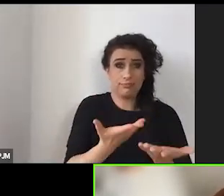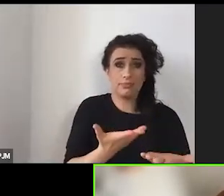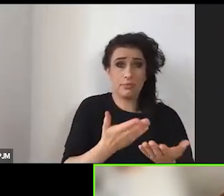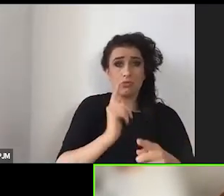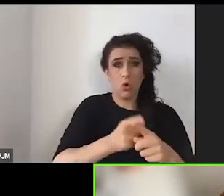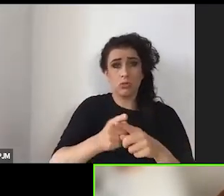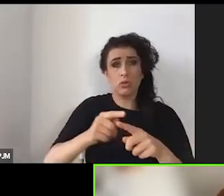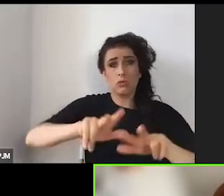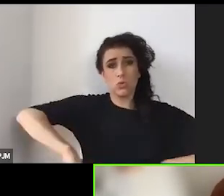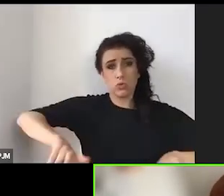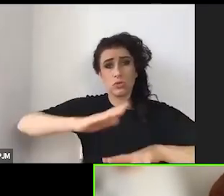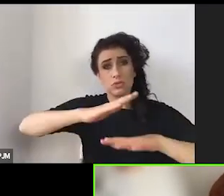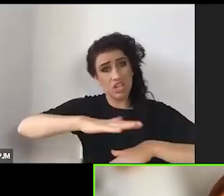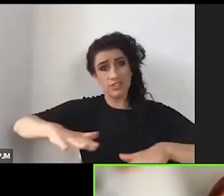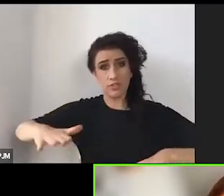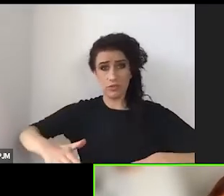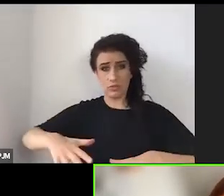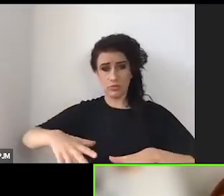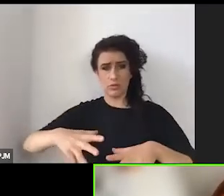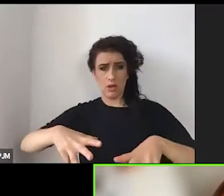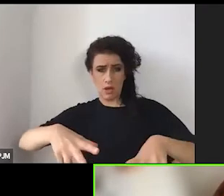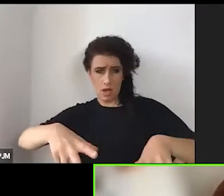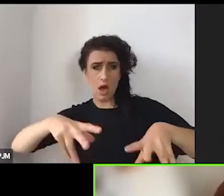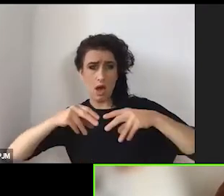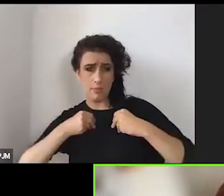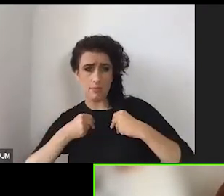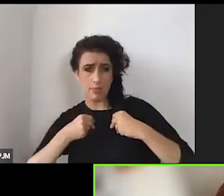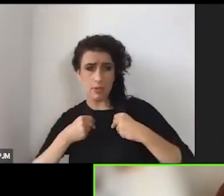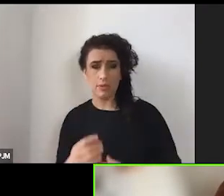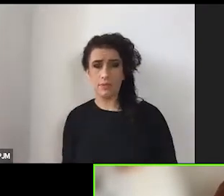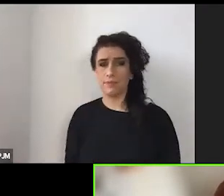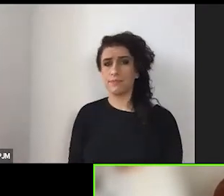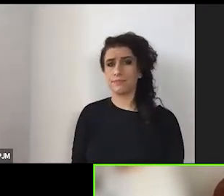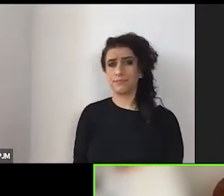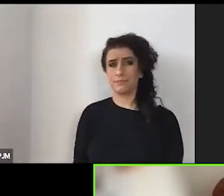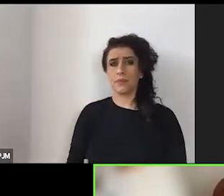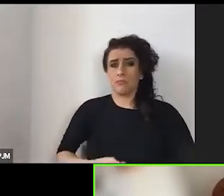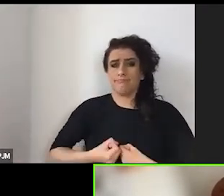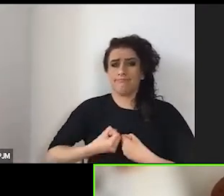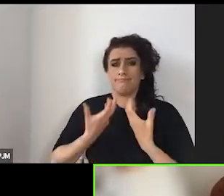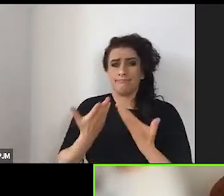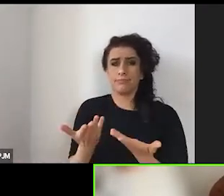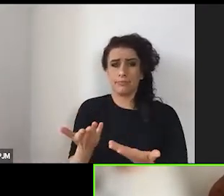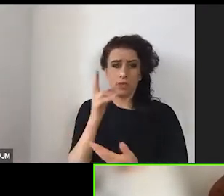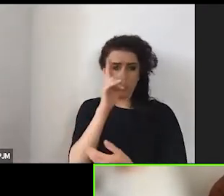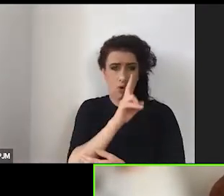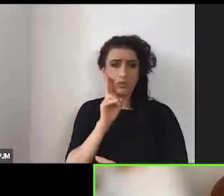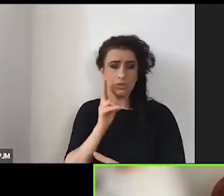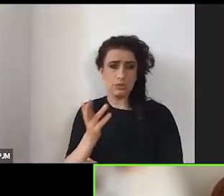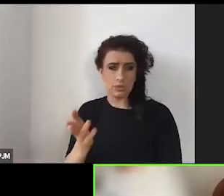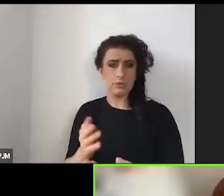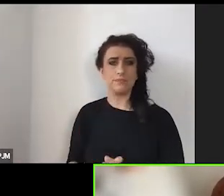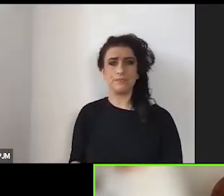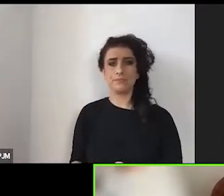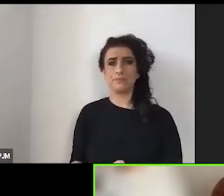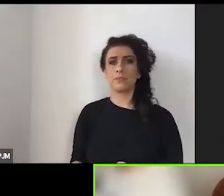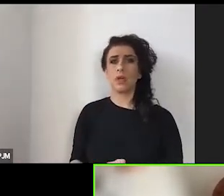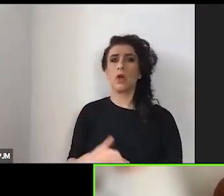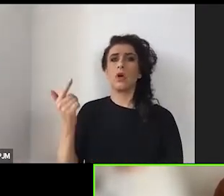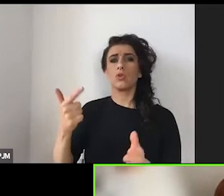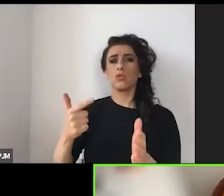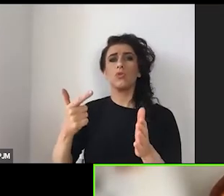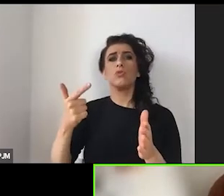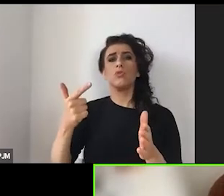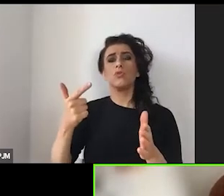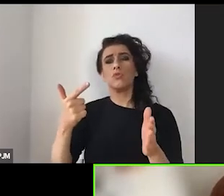already, well, because we were trying to follow up on that in April 2020, last year, because we started the lockdown in March